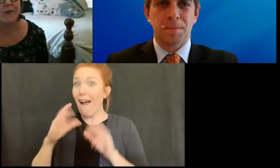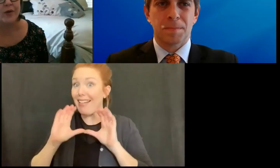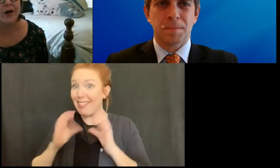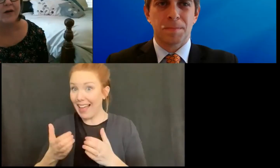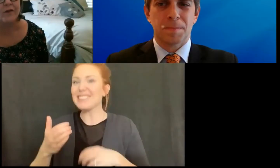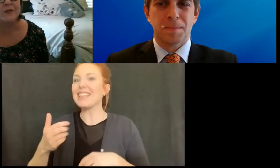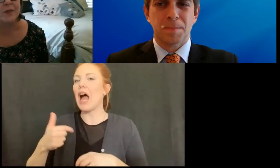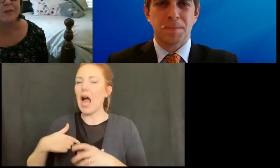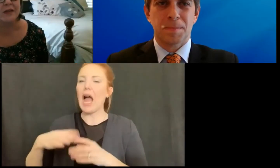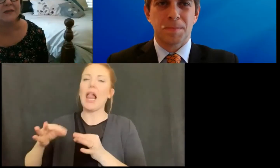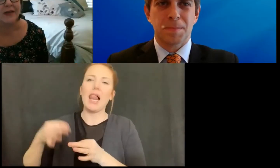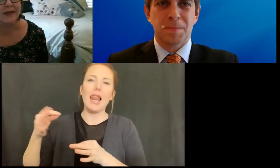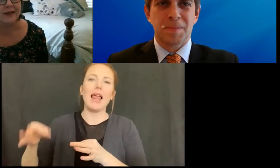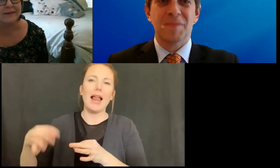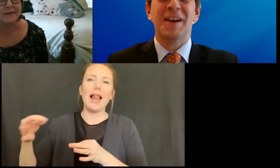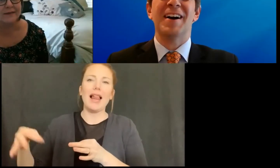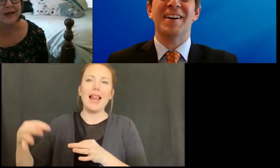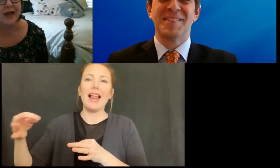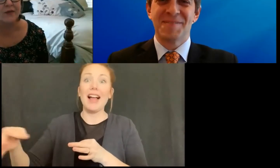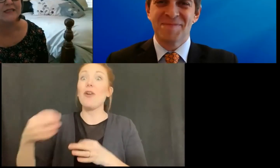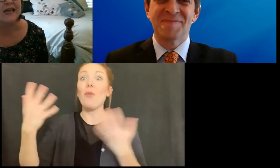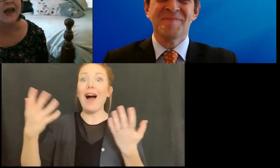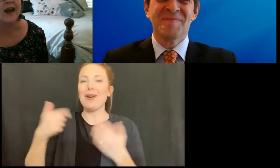off was public speaking.